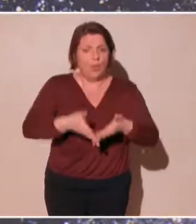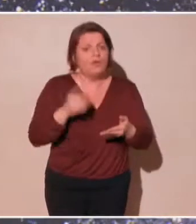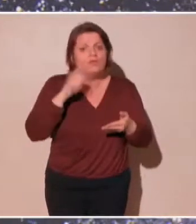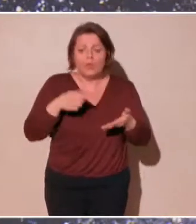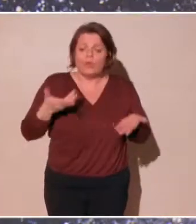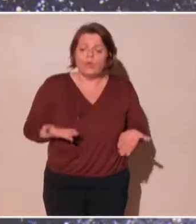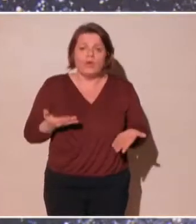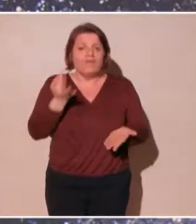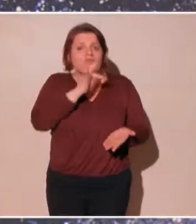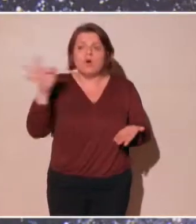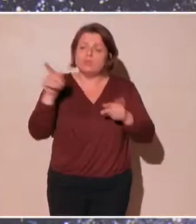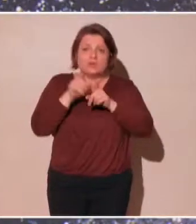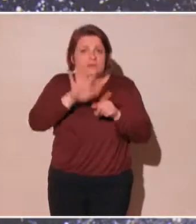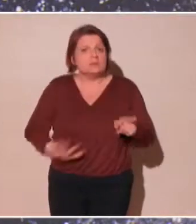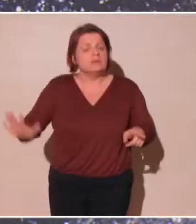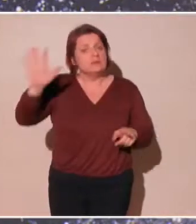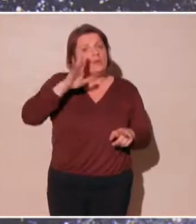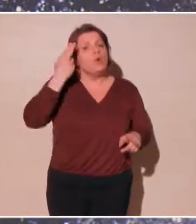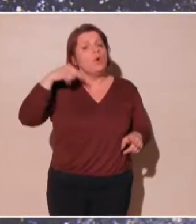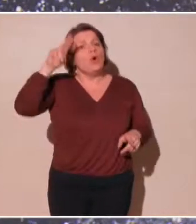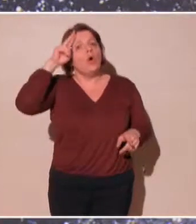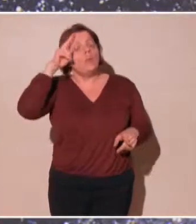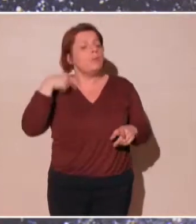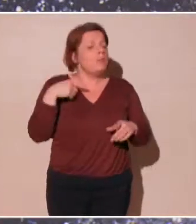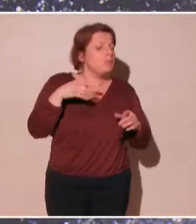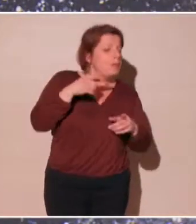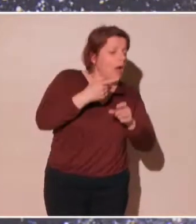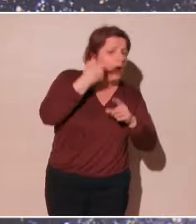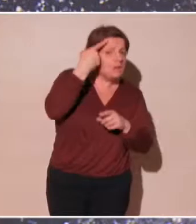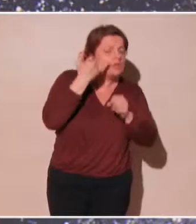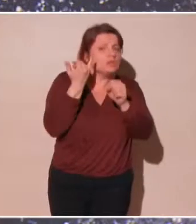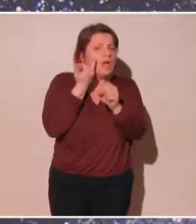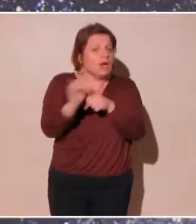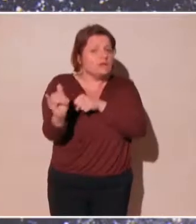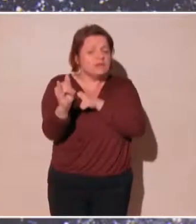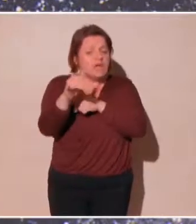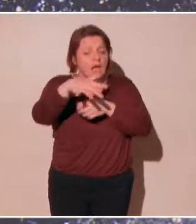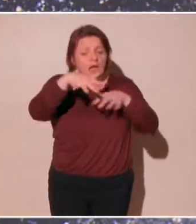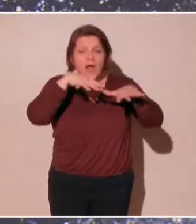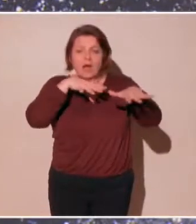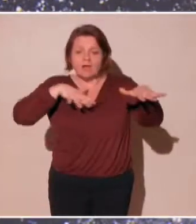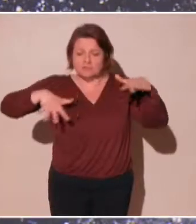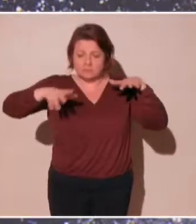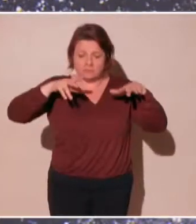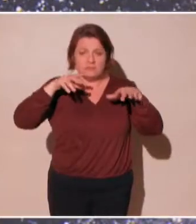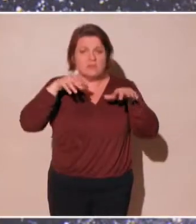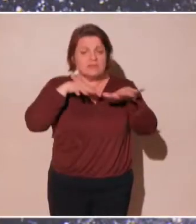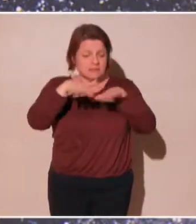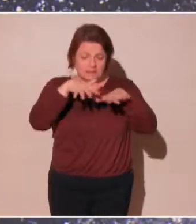in France and in Europe to establish the AI